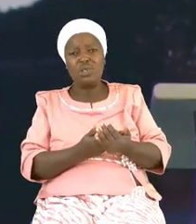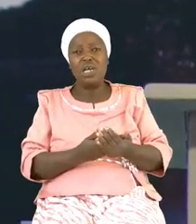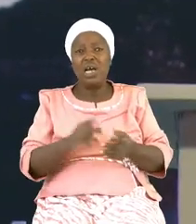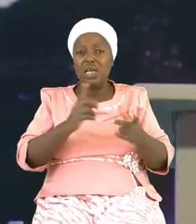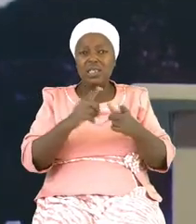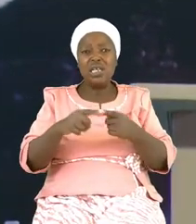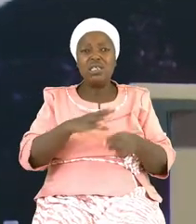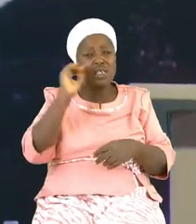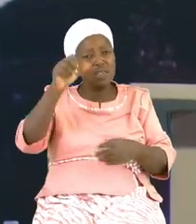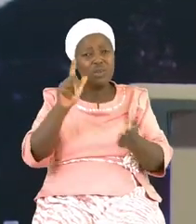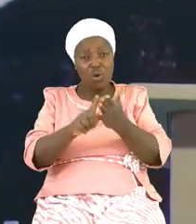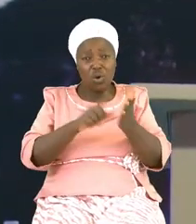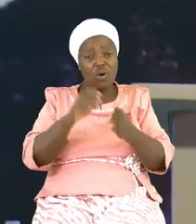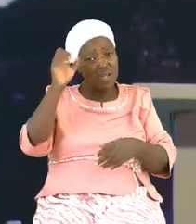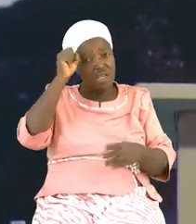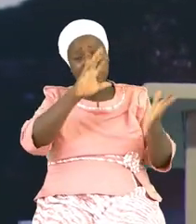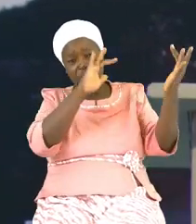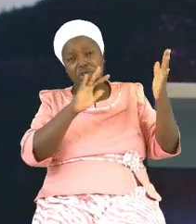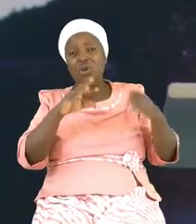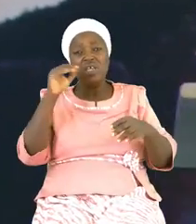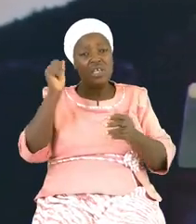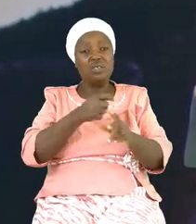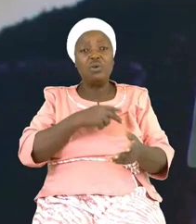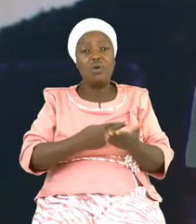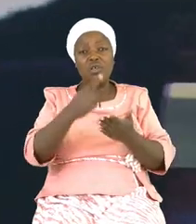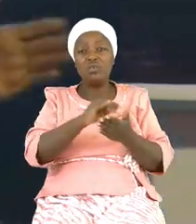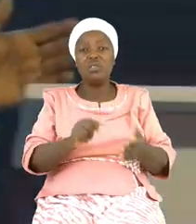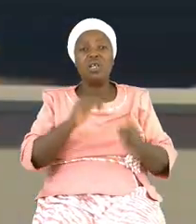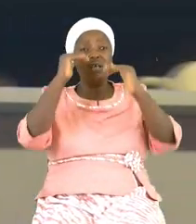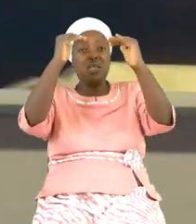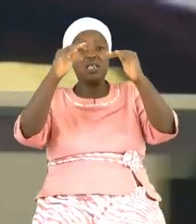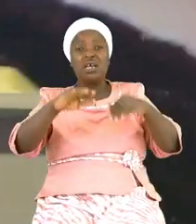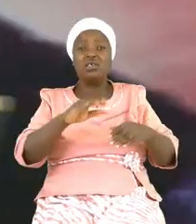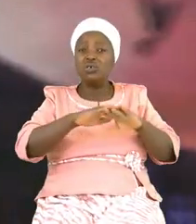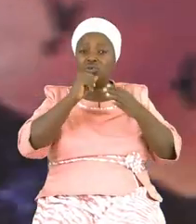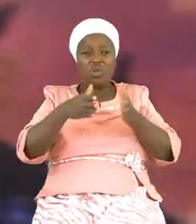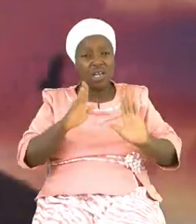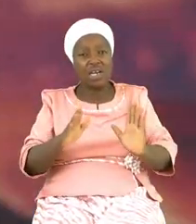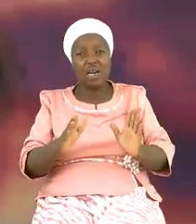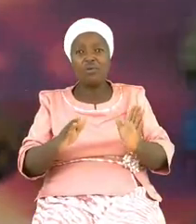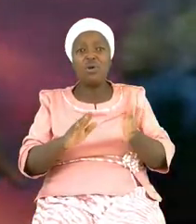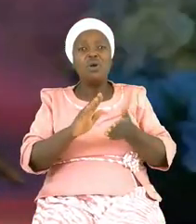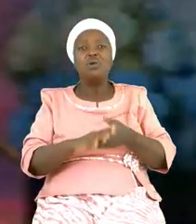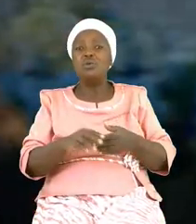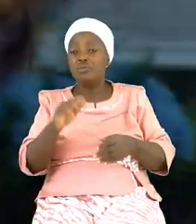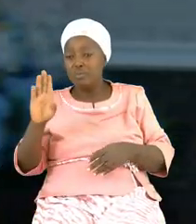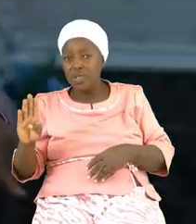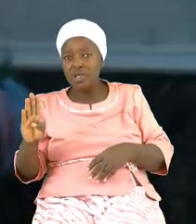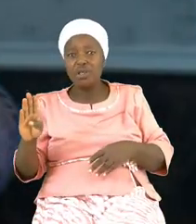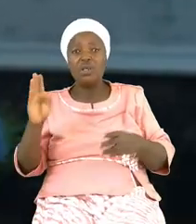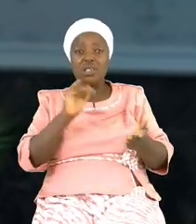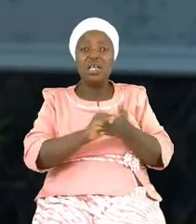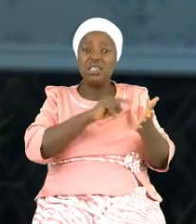his expectation, his righteous standard does not permit B, the base man and